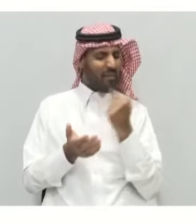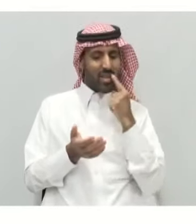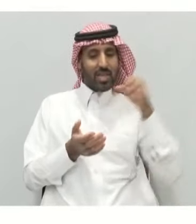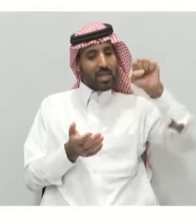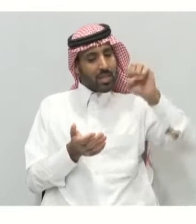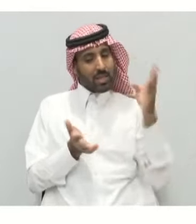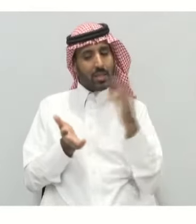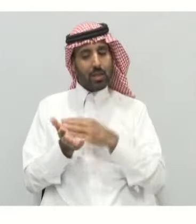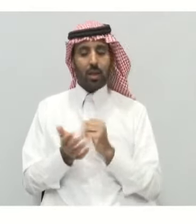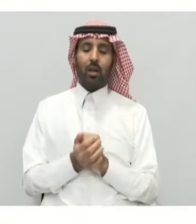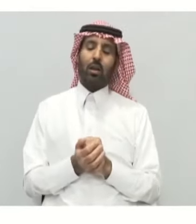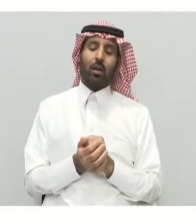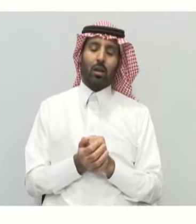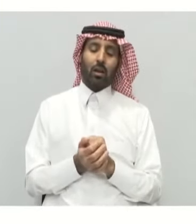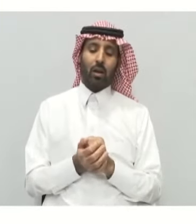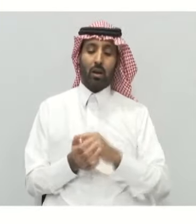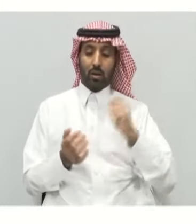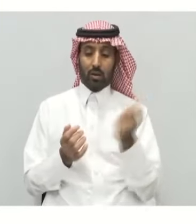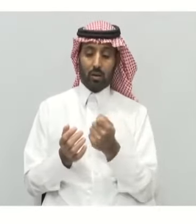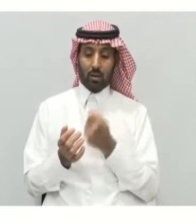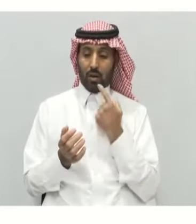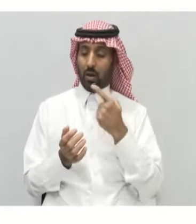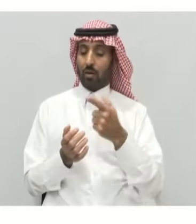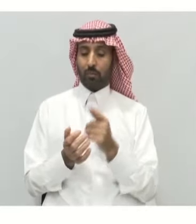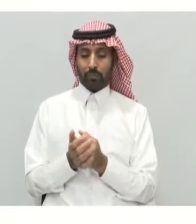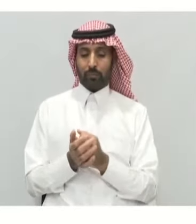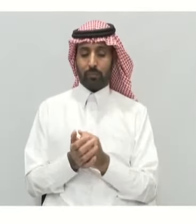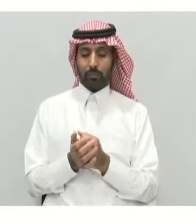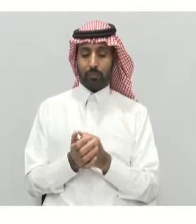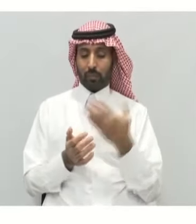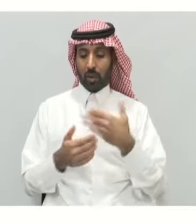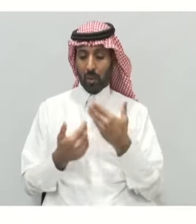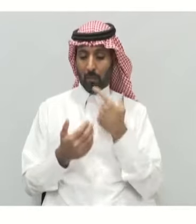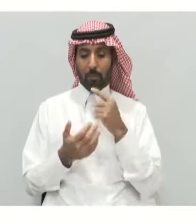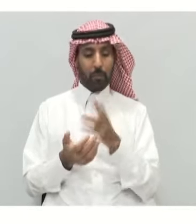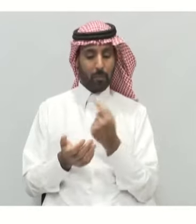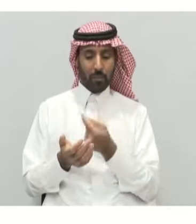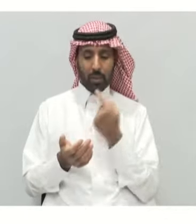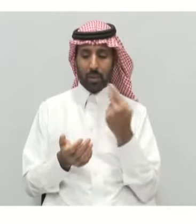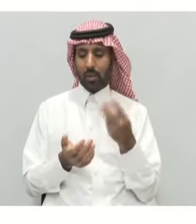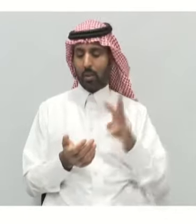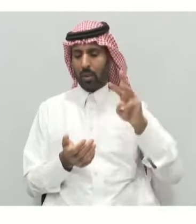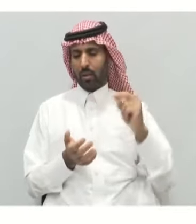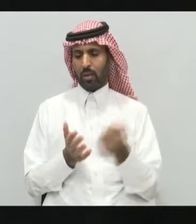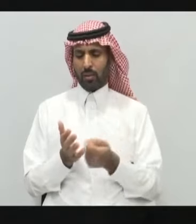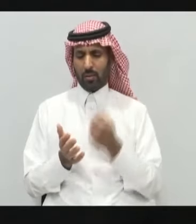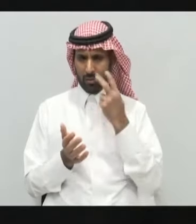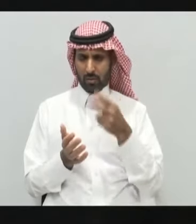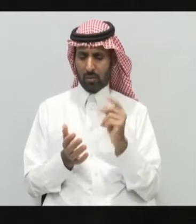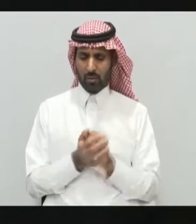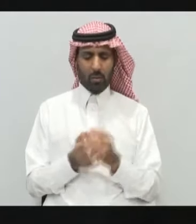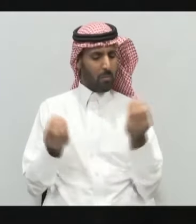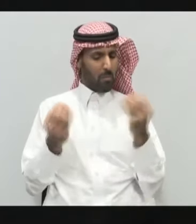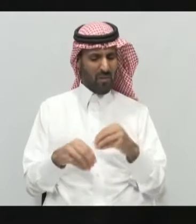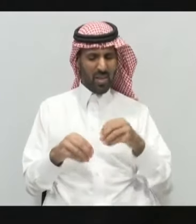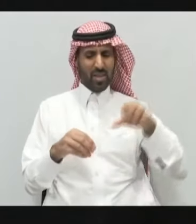Also, write. I speak, I play, I write. So as you notice here, we